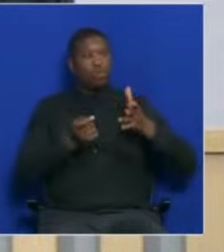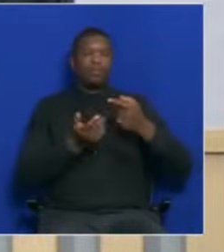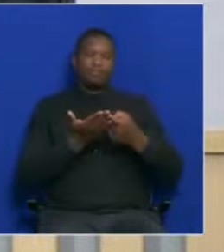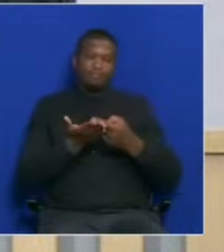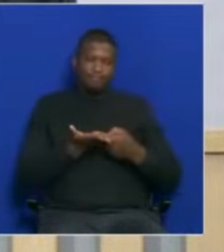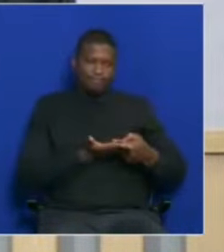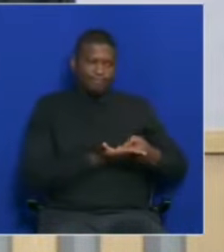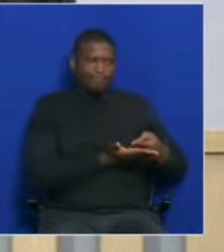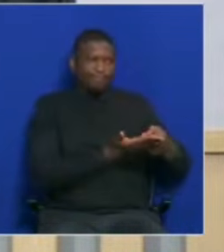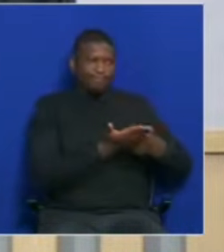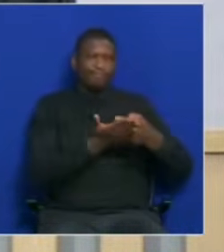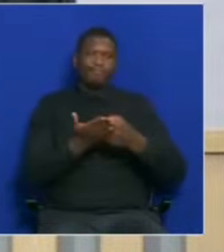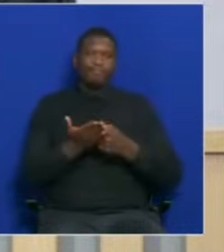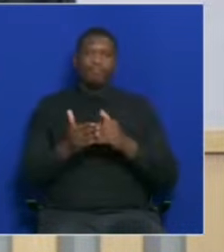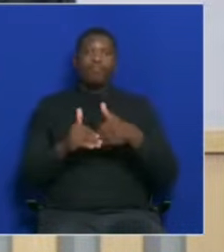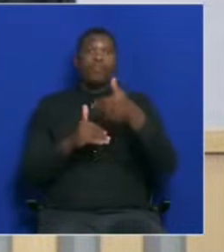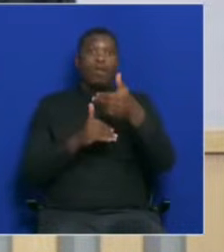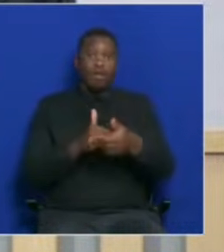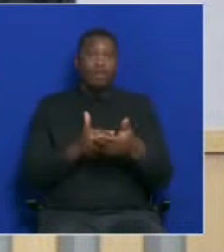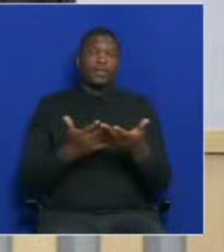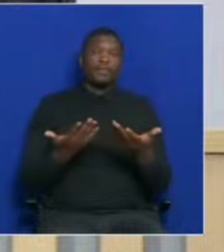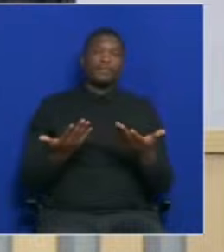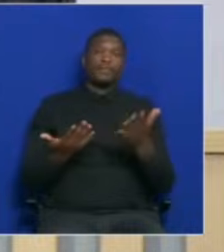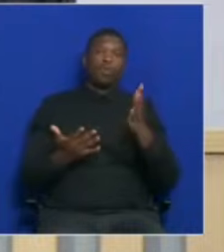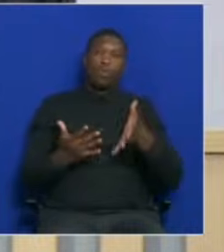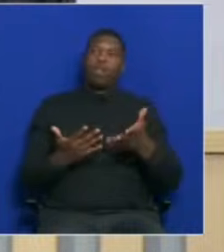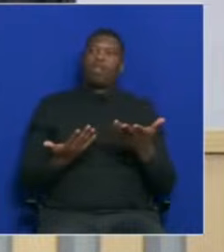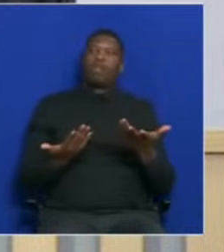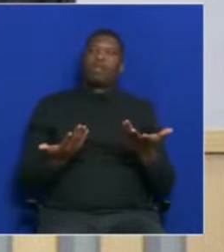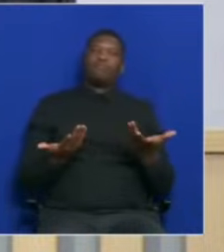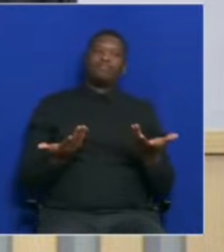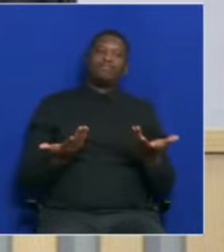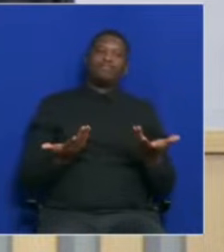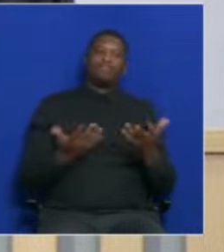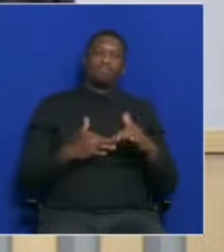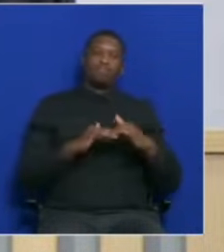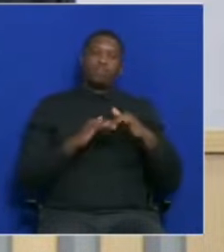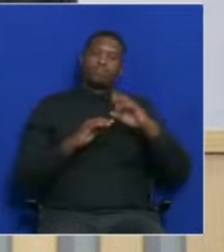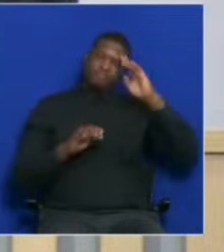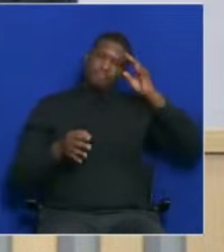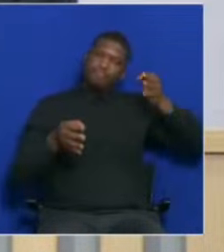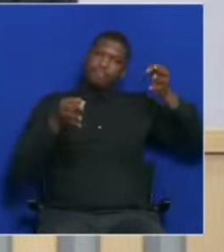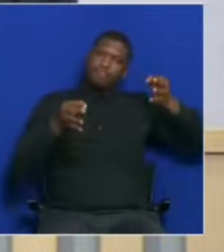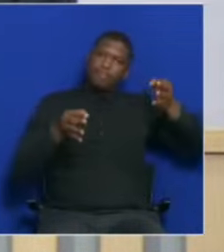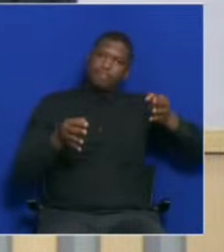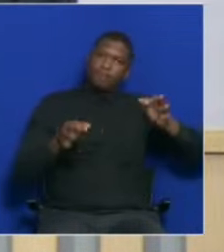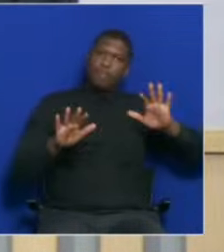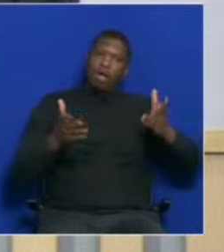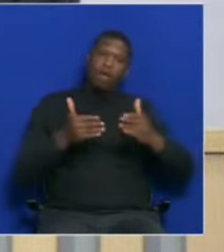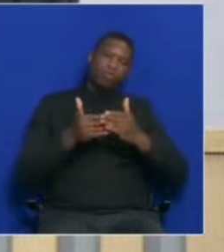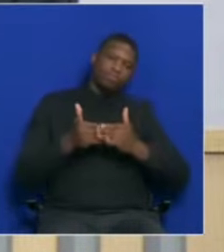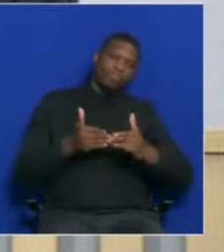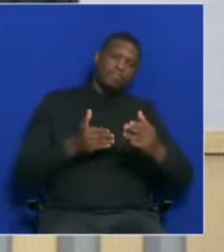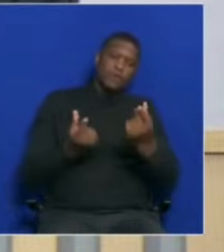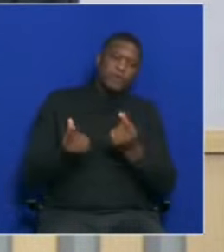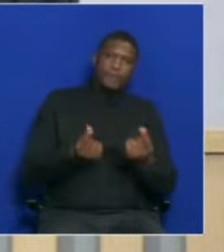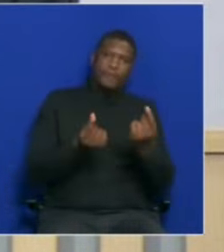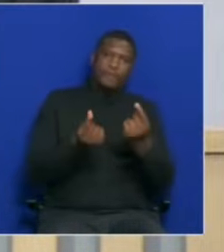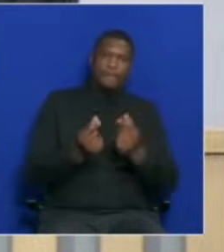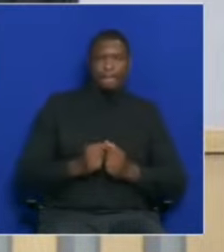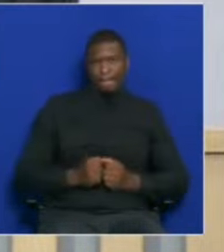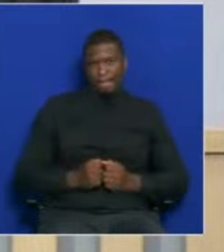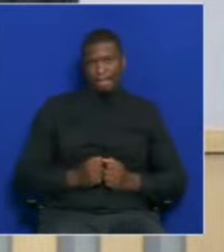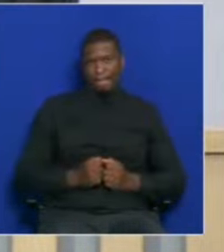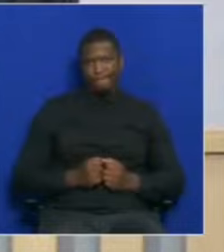then there would be then a decision in terms of how to move forward with those